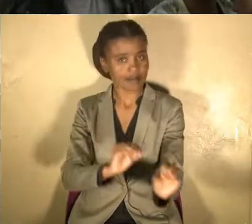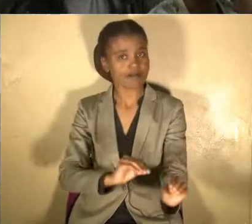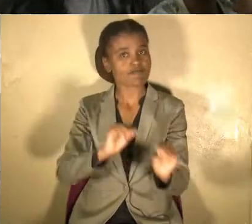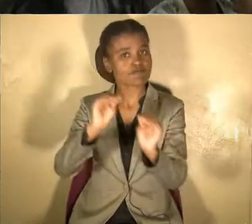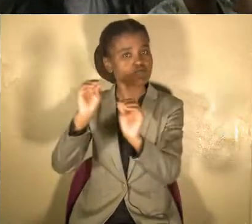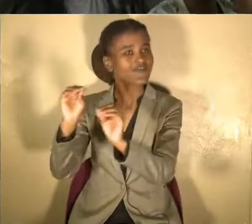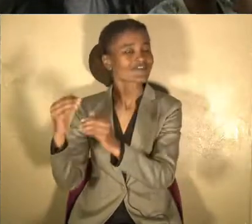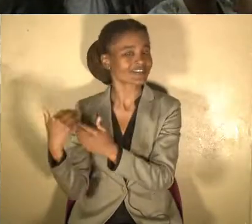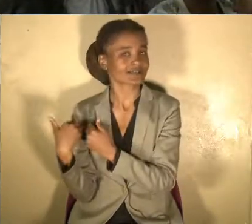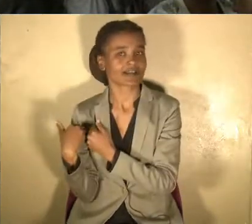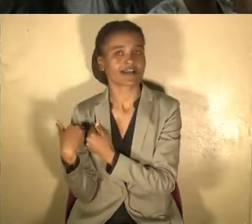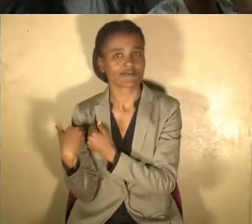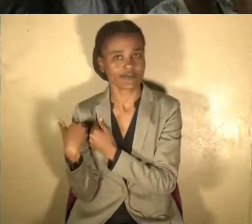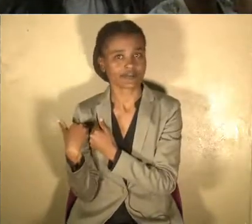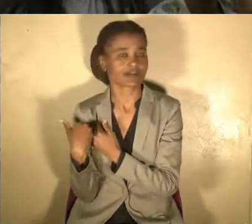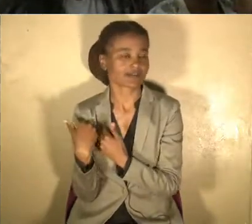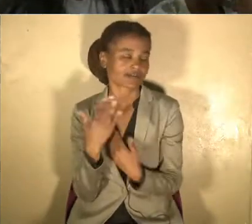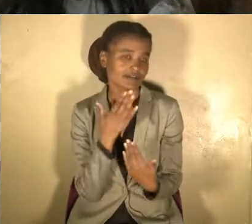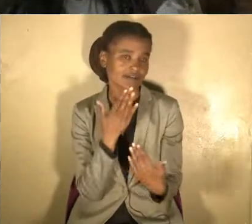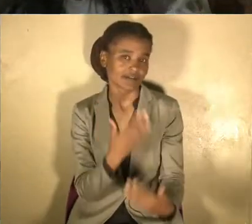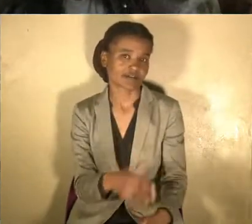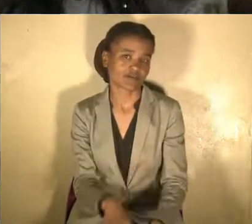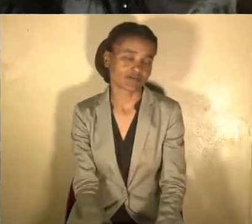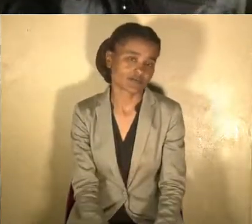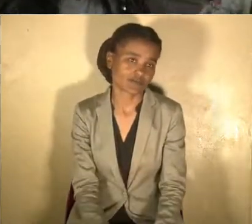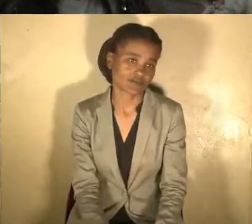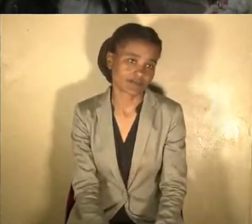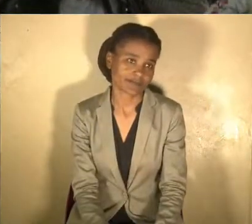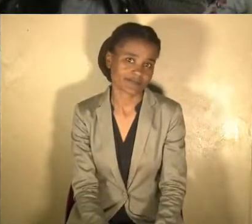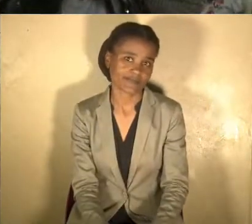tsene safe kwa yang teng. Thank you.